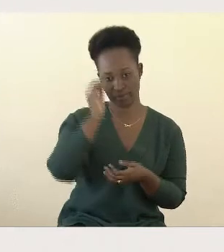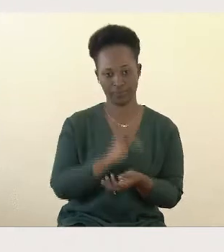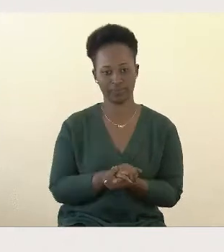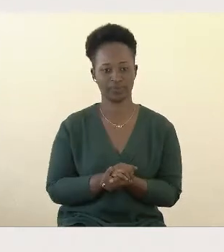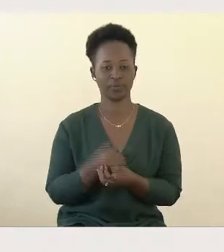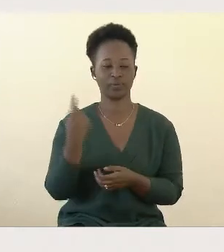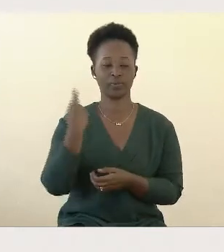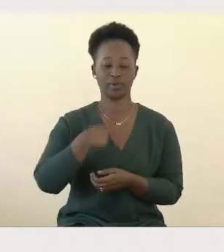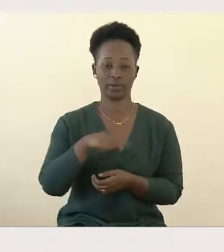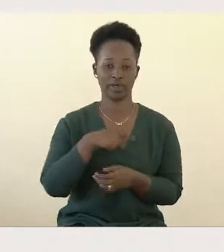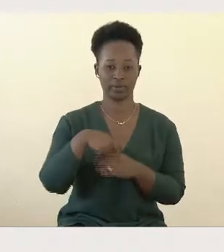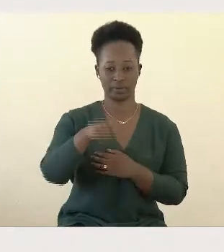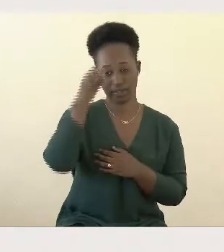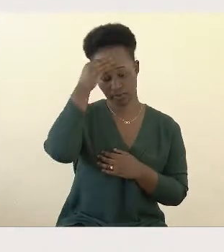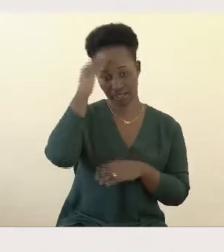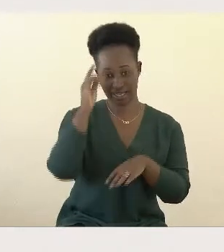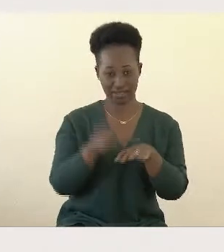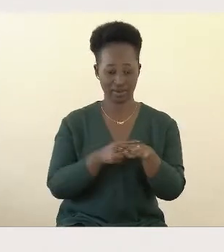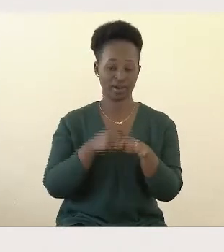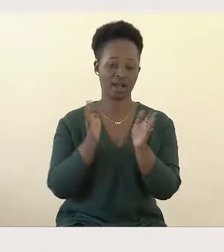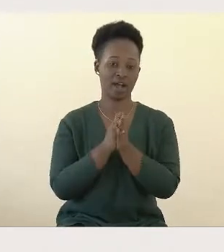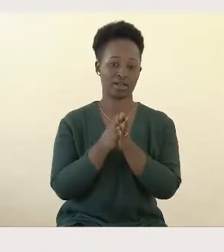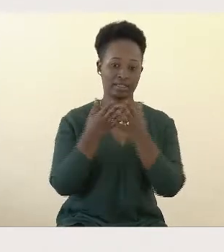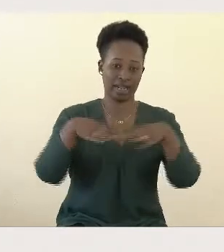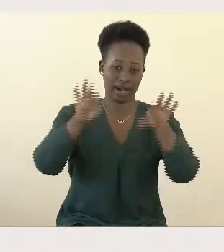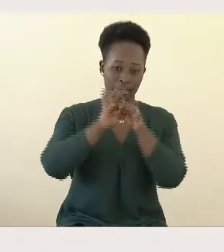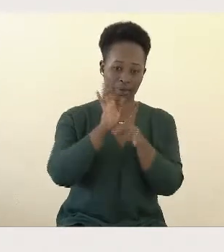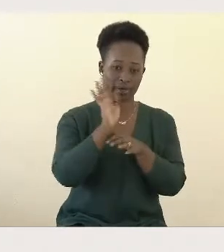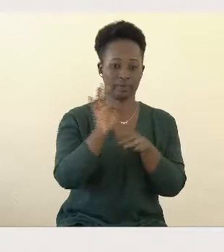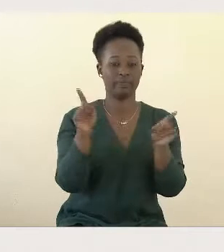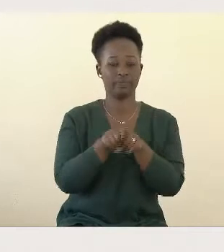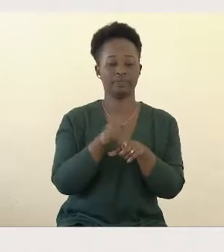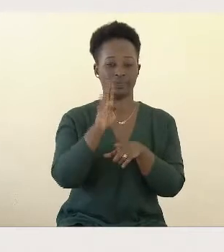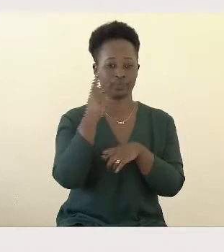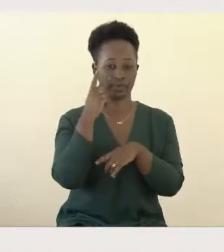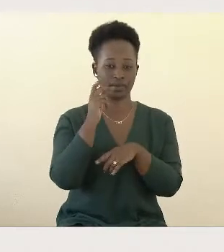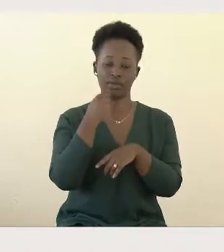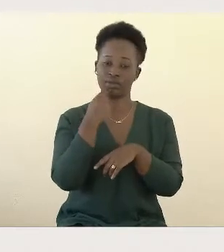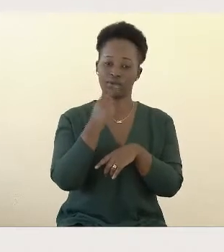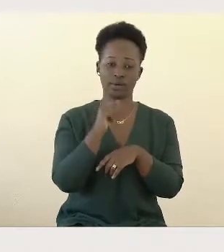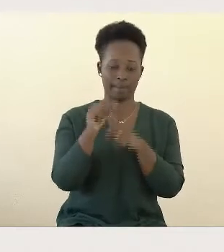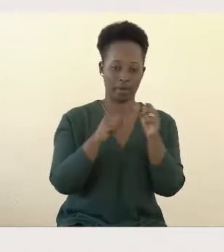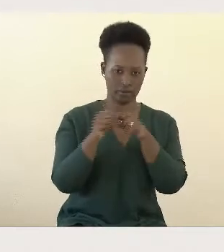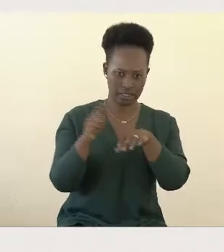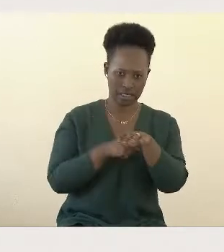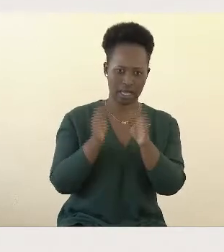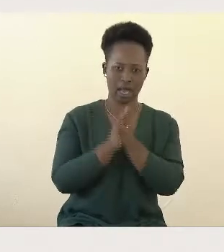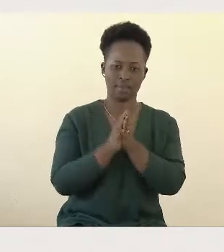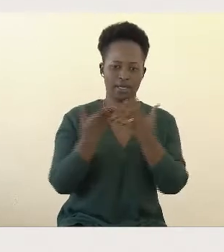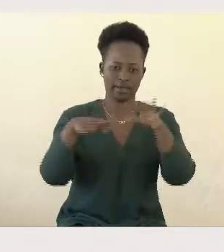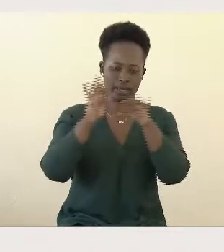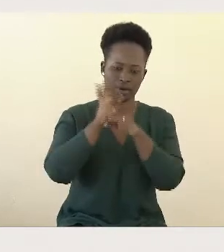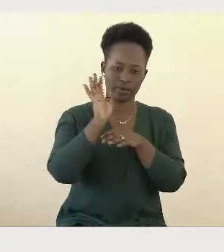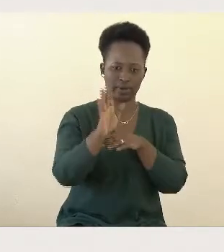Today we are going to study the skin and its functions. As you see, we're going to study about the skin and its function.